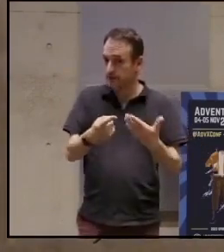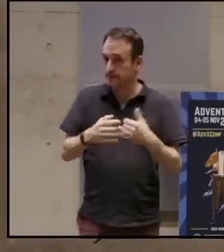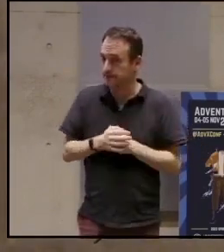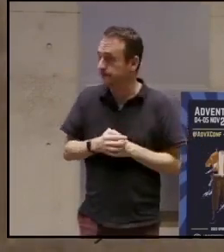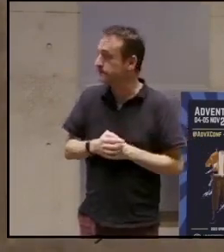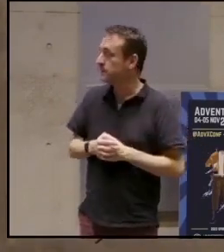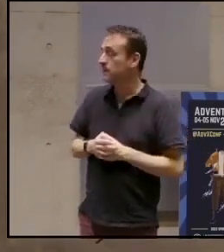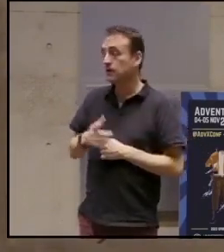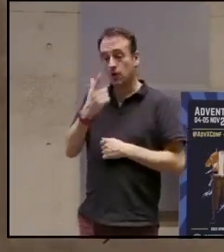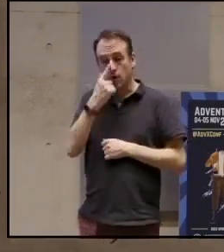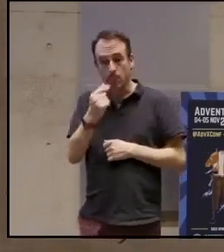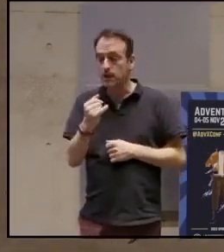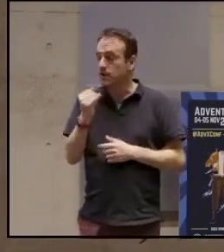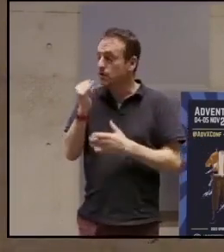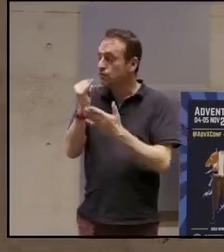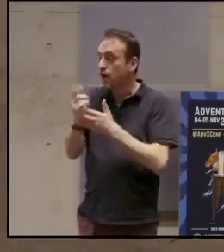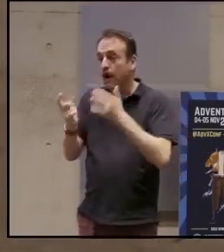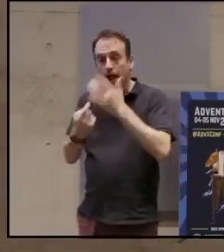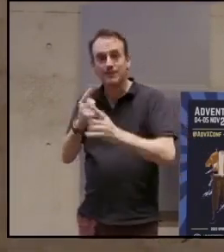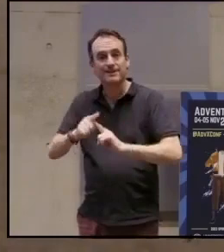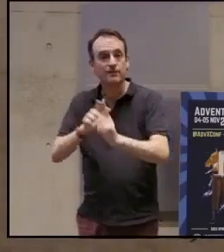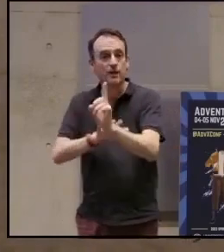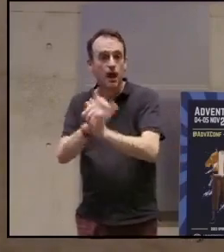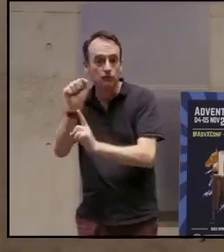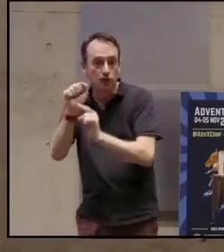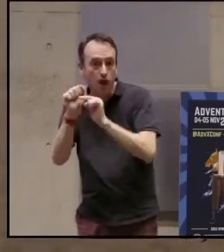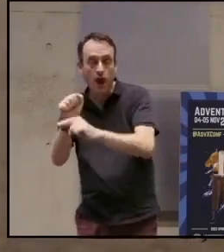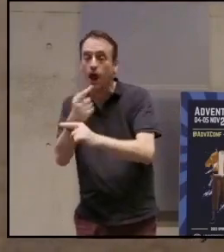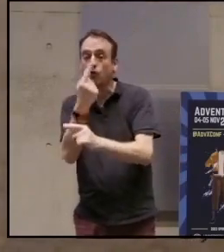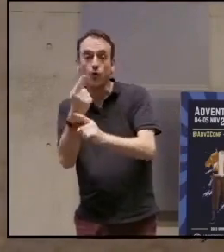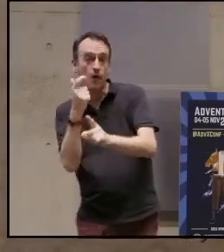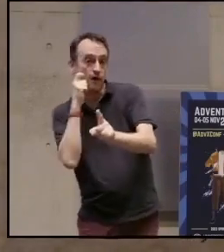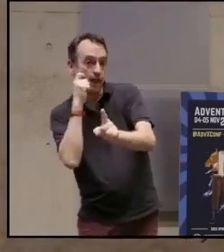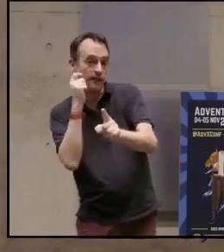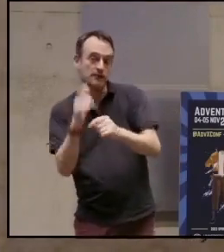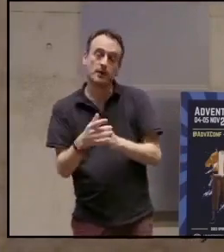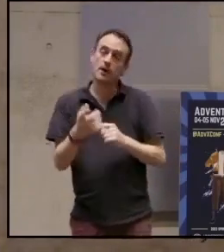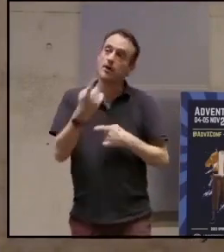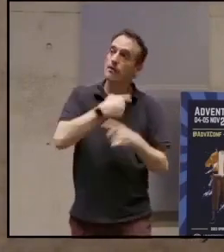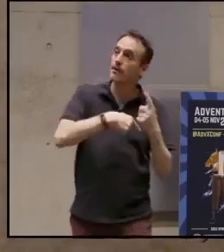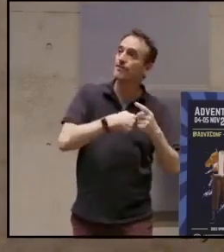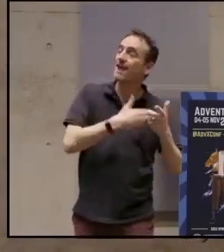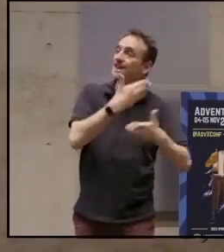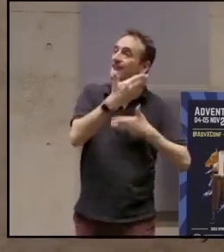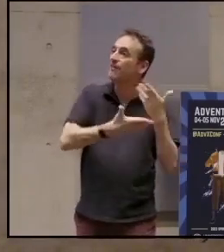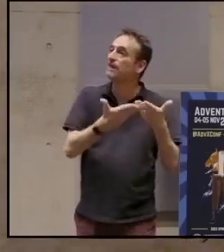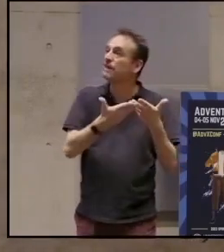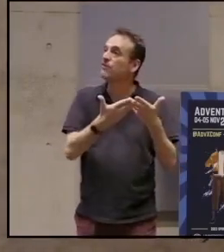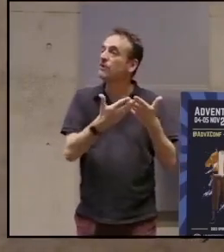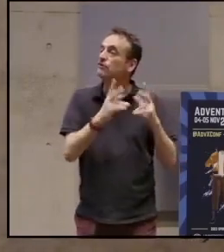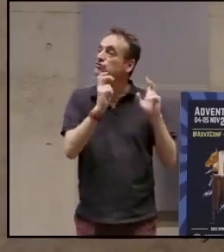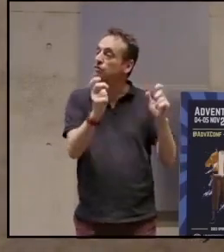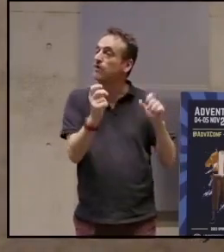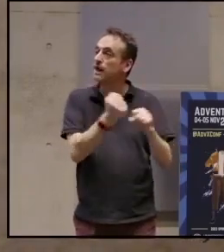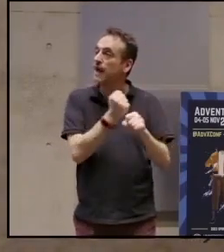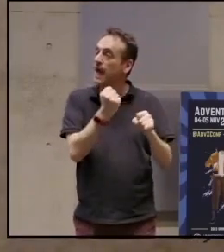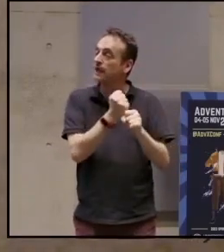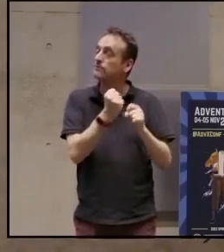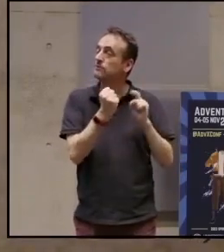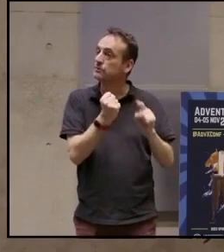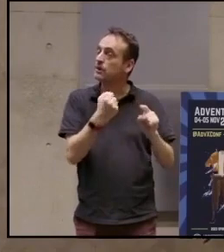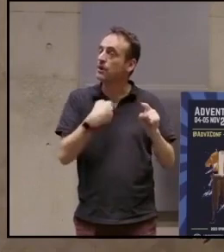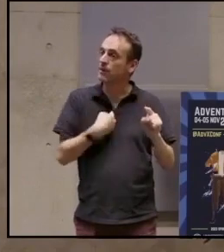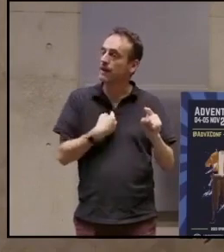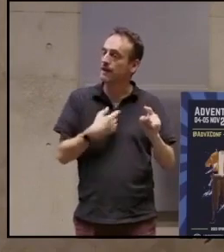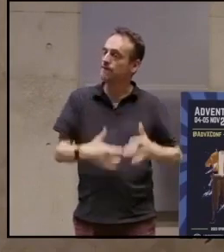another culture, oversimplifying, stereotyping, offending. Those of us in the narrative subgenre of games, we probably feel this concern most of all because